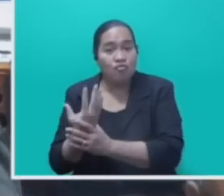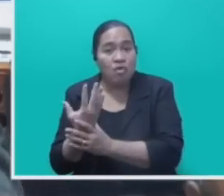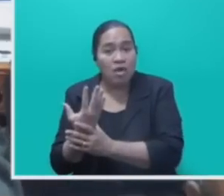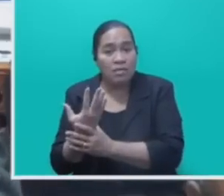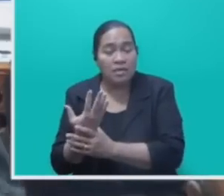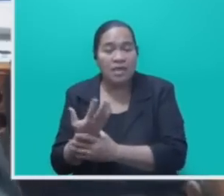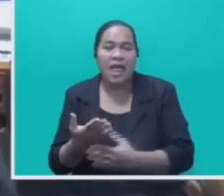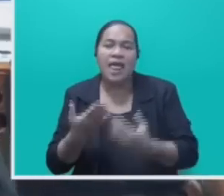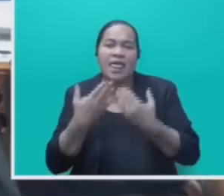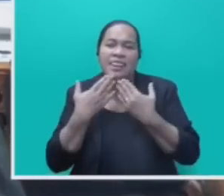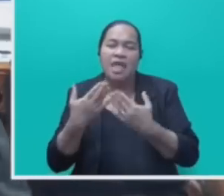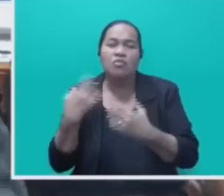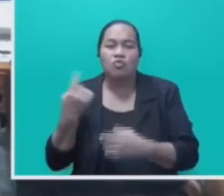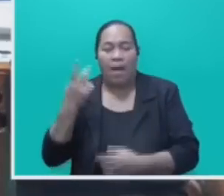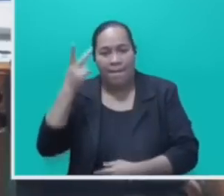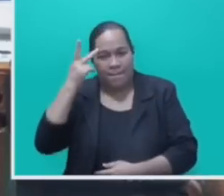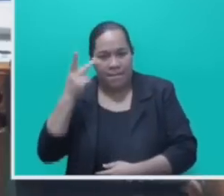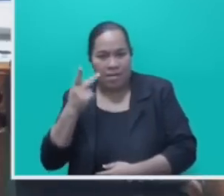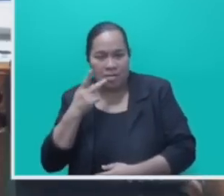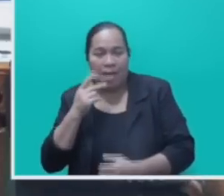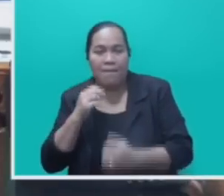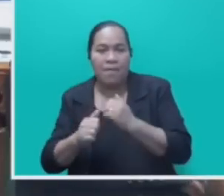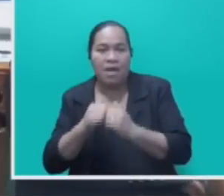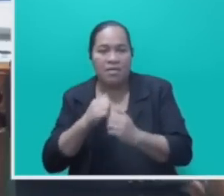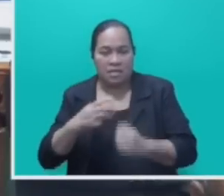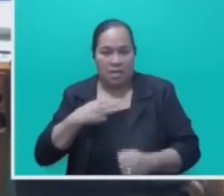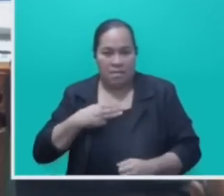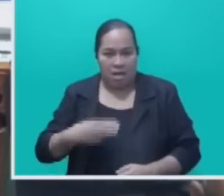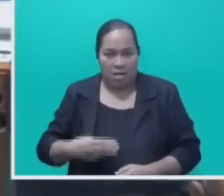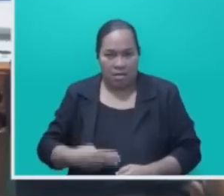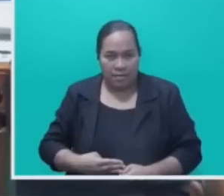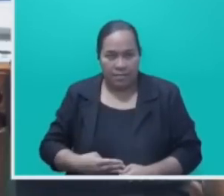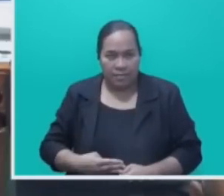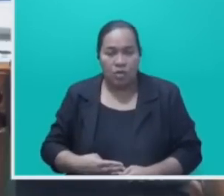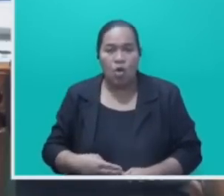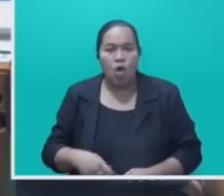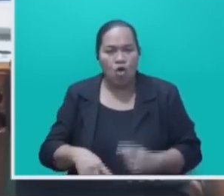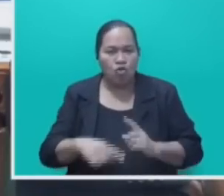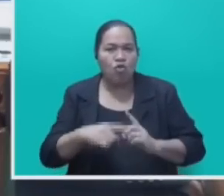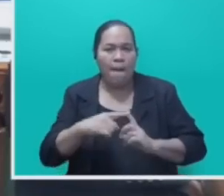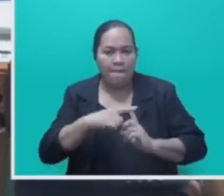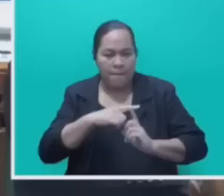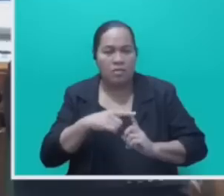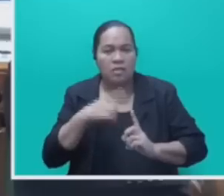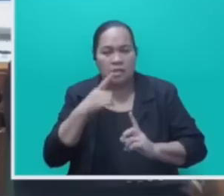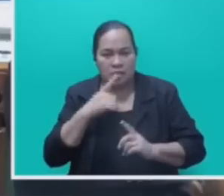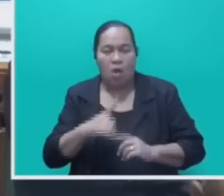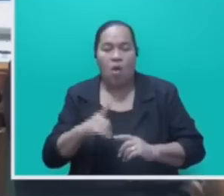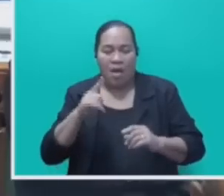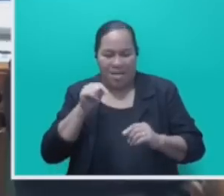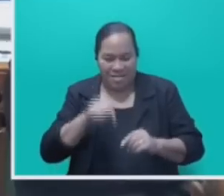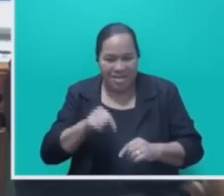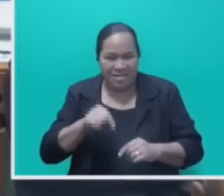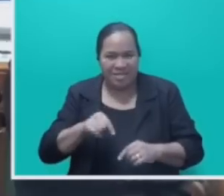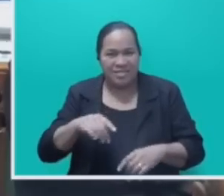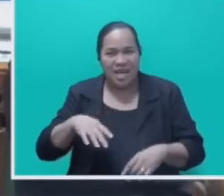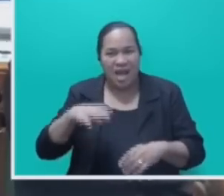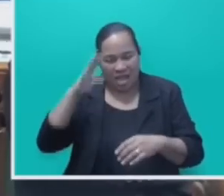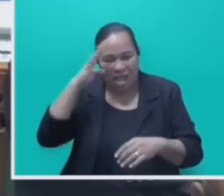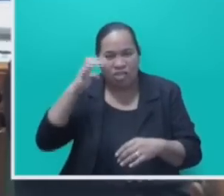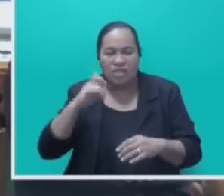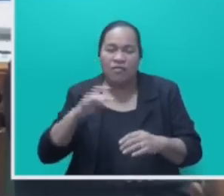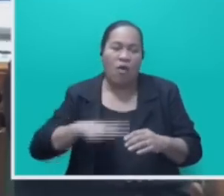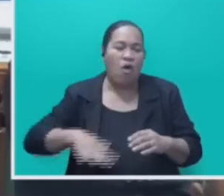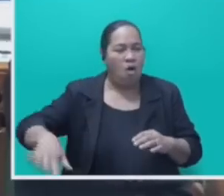thanks largely to my parents and brothers at Mothers Brothers High School, committed to the notion of Fiji as one big multiracial family in